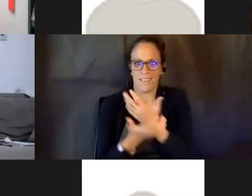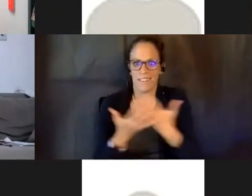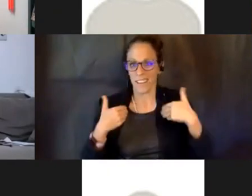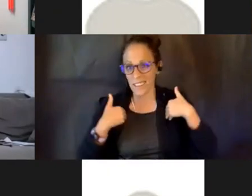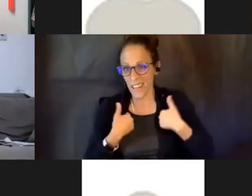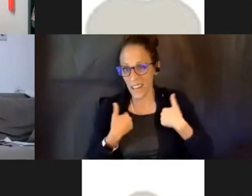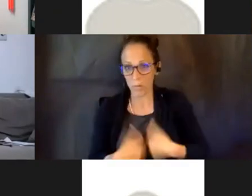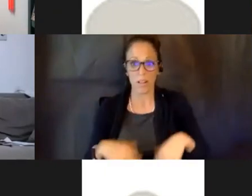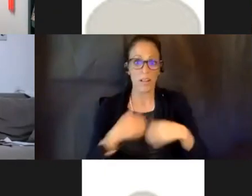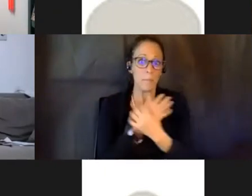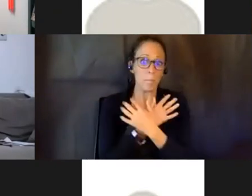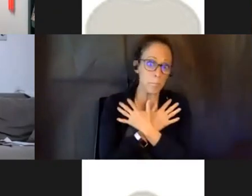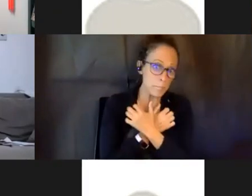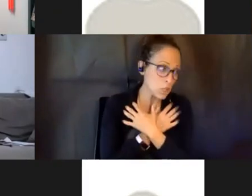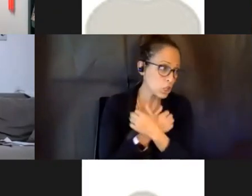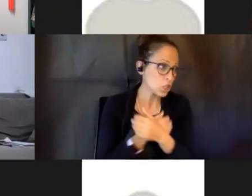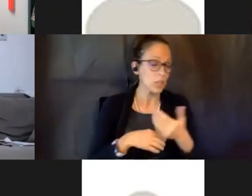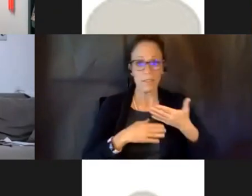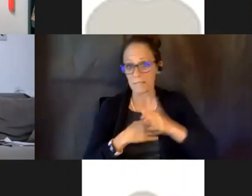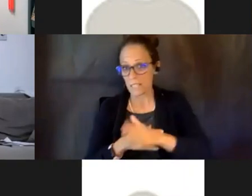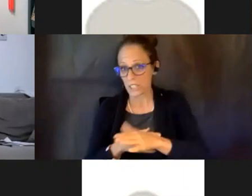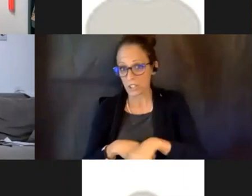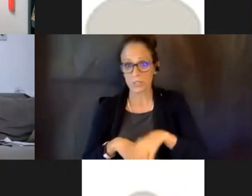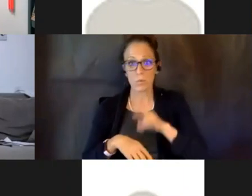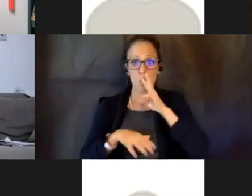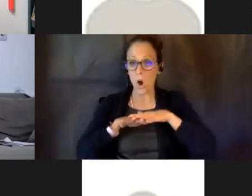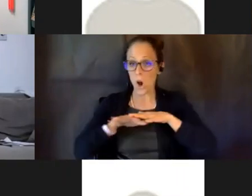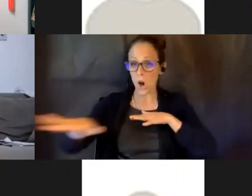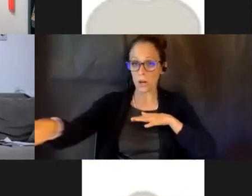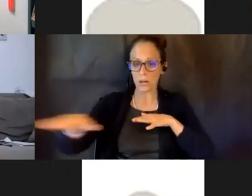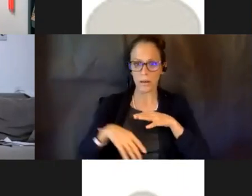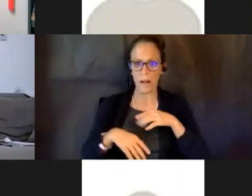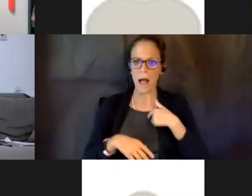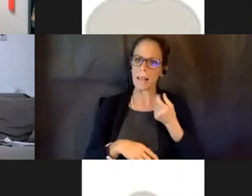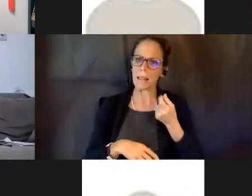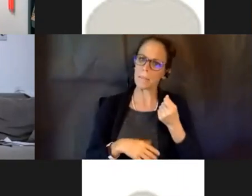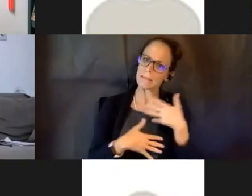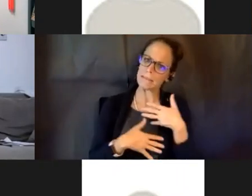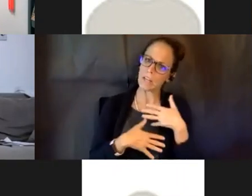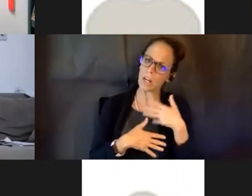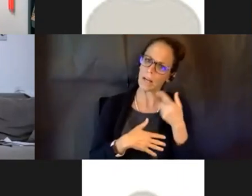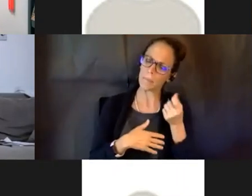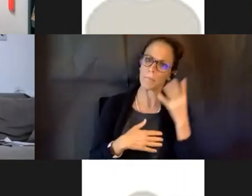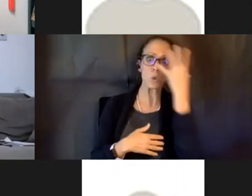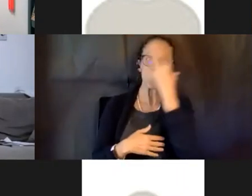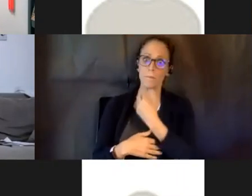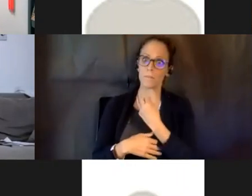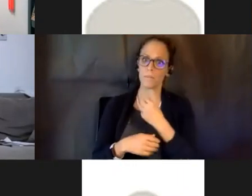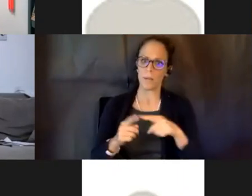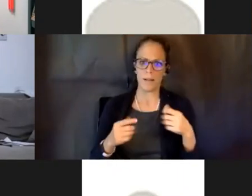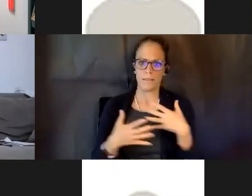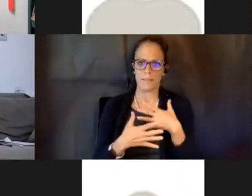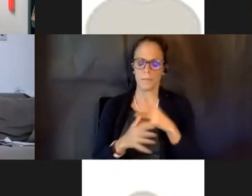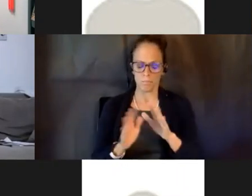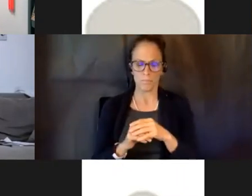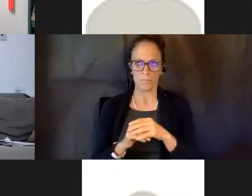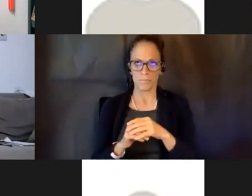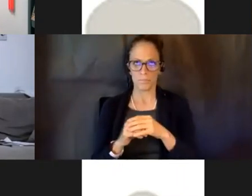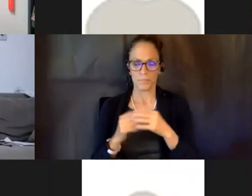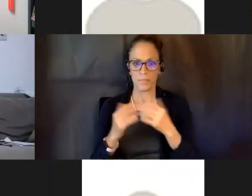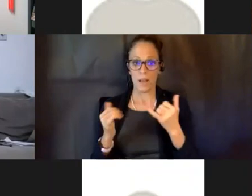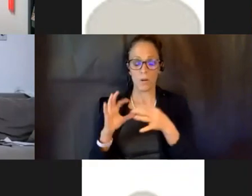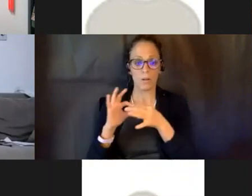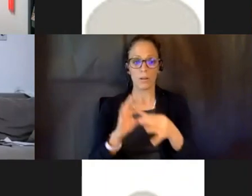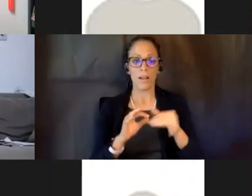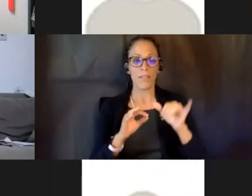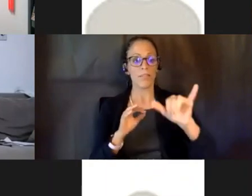it was a little scary, beautiful and scary. So when I think of the fugitivity,